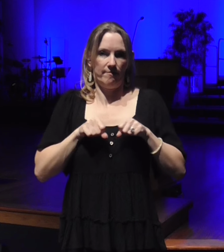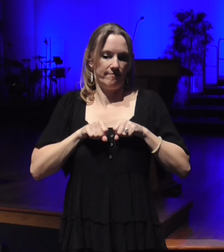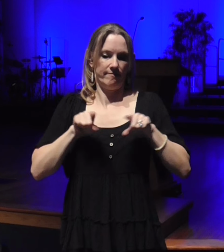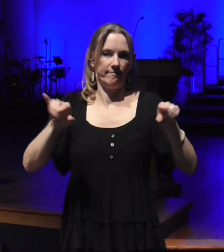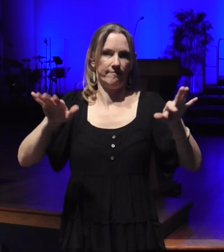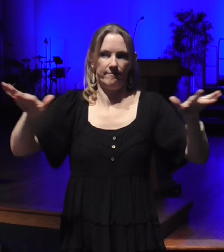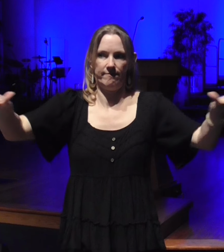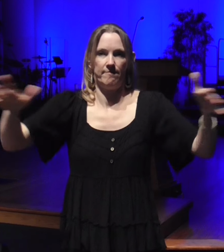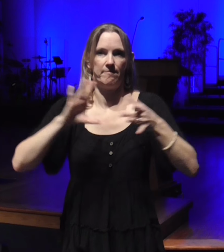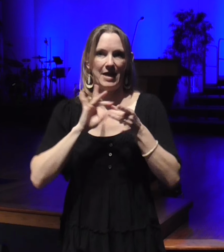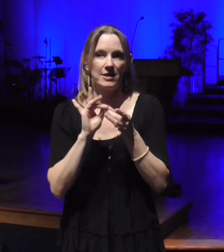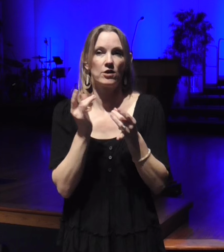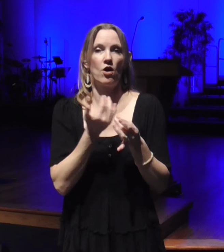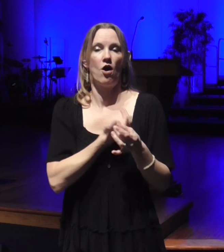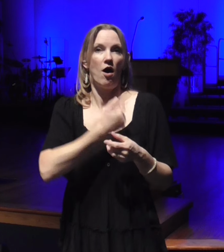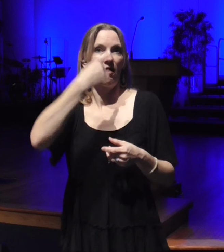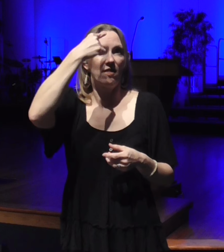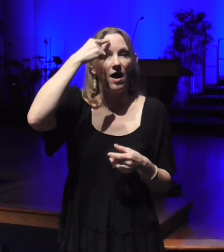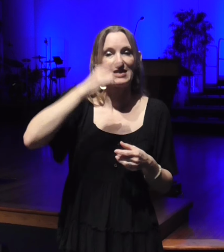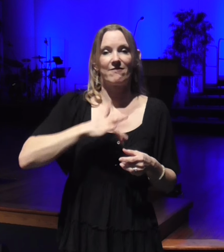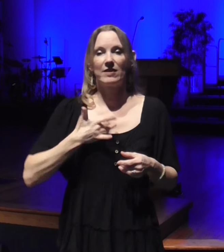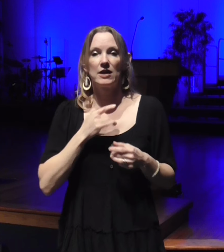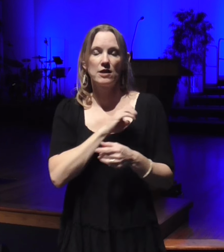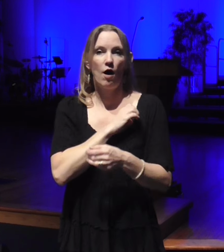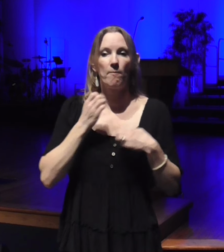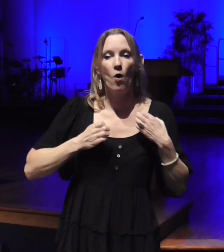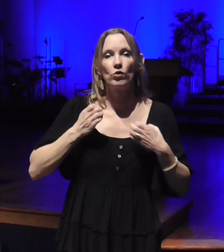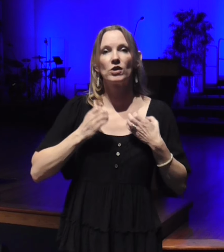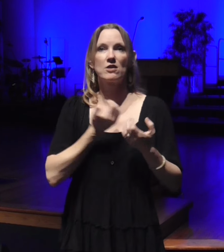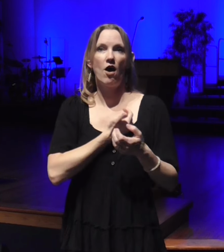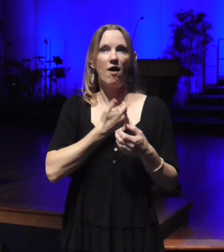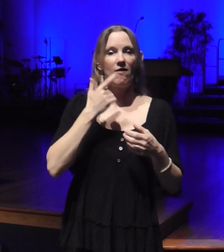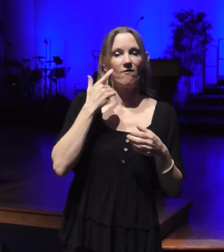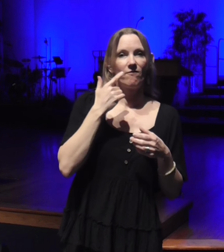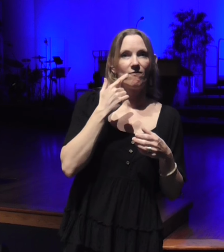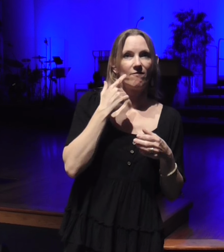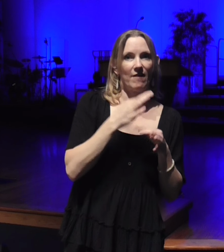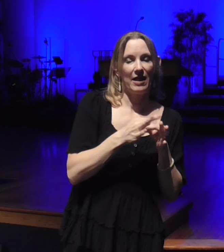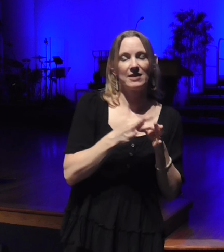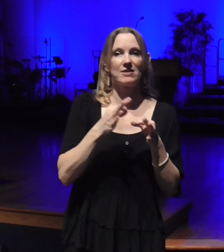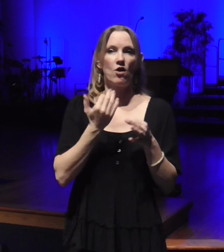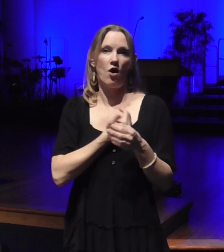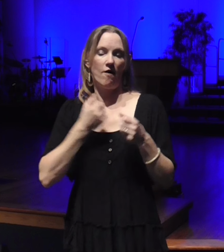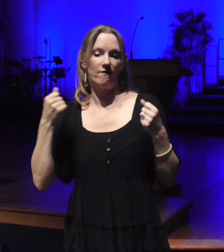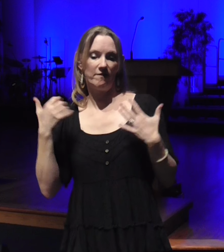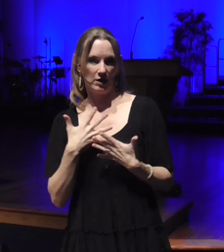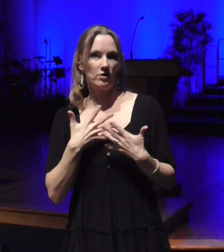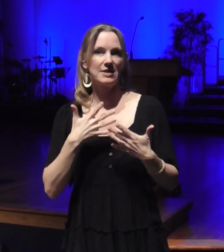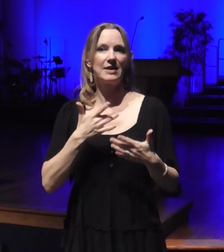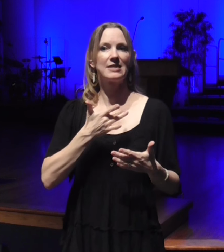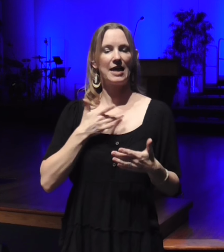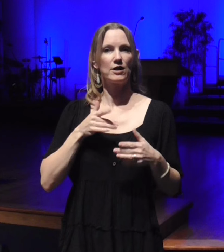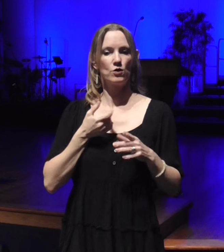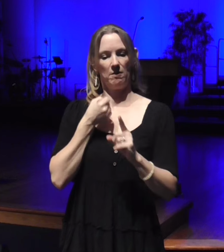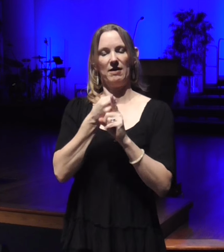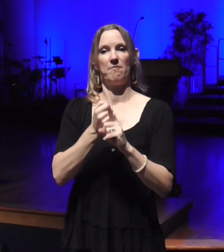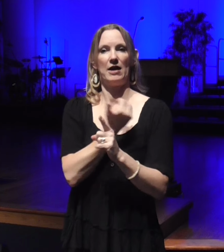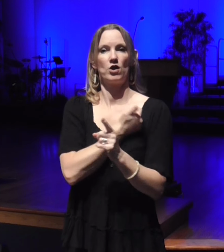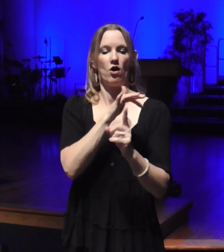or not. Our thoughts, feelings, and emotions, our faiths and fears tend to make an imprint in our